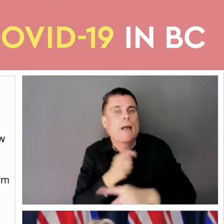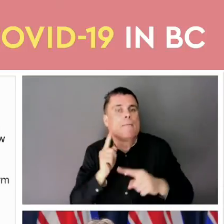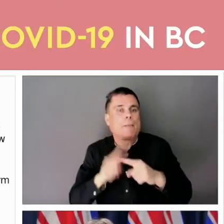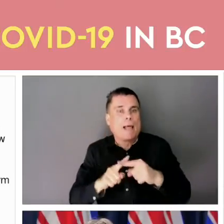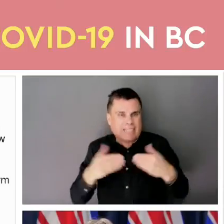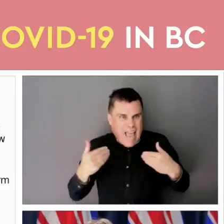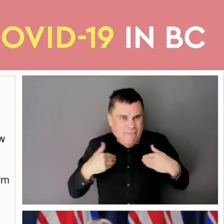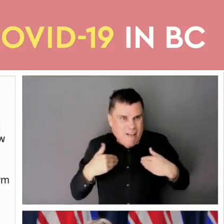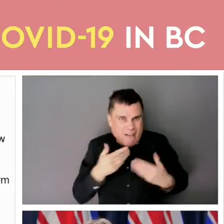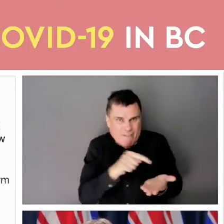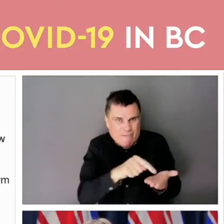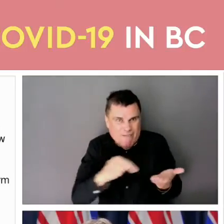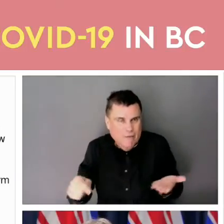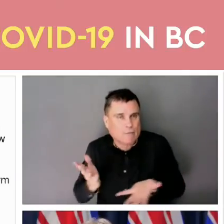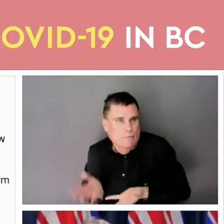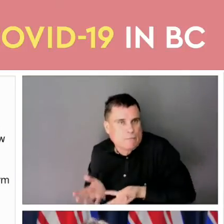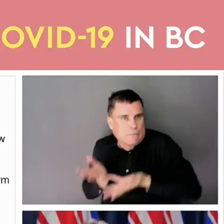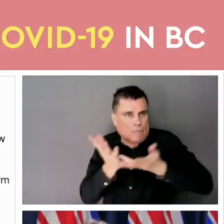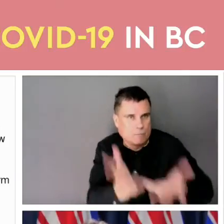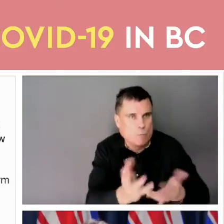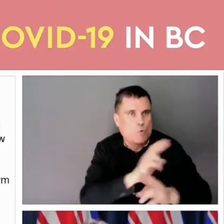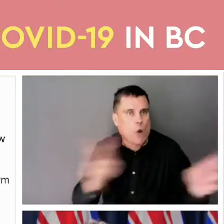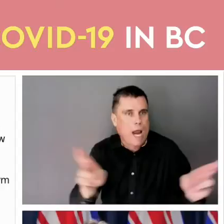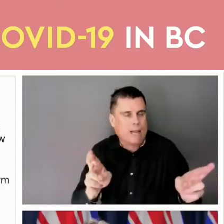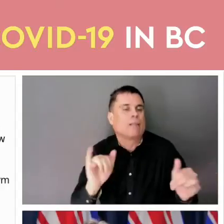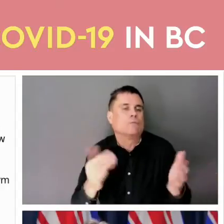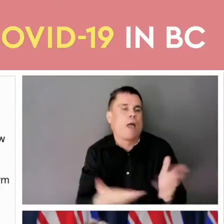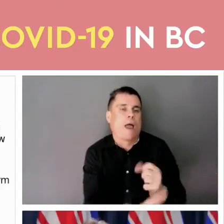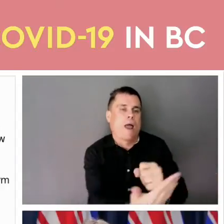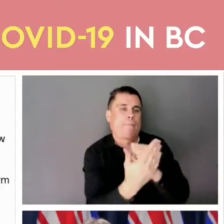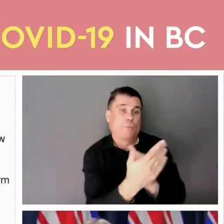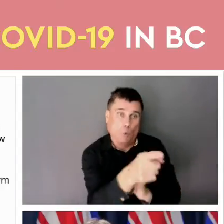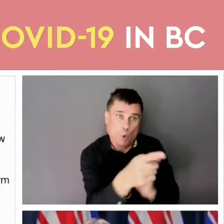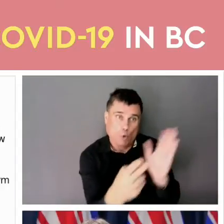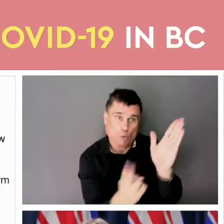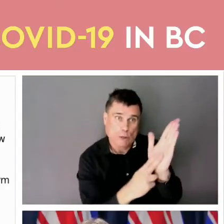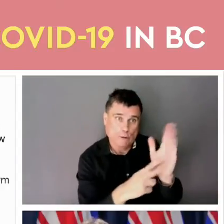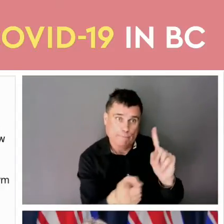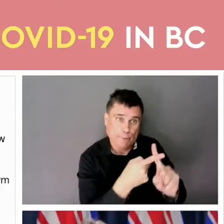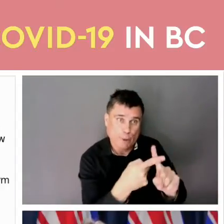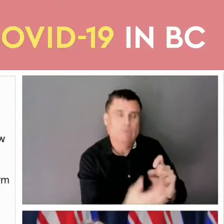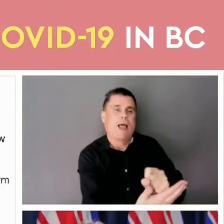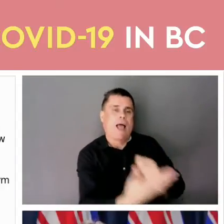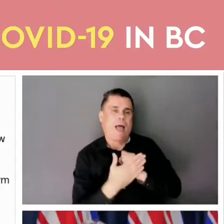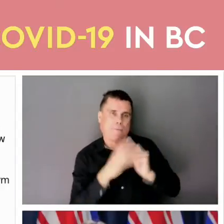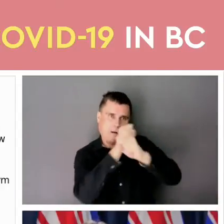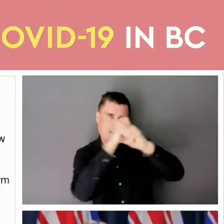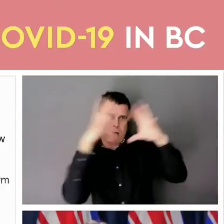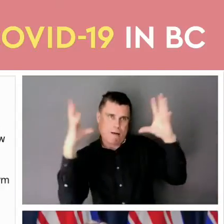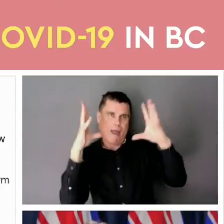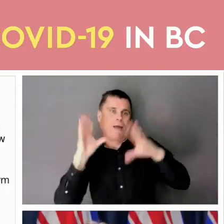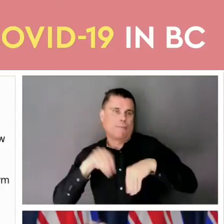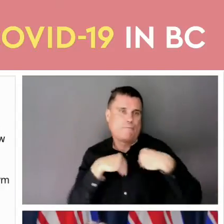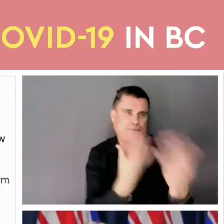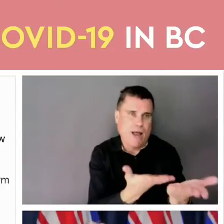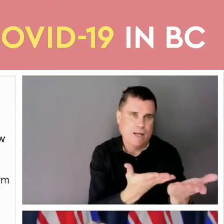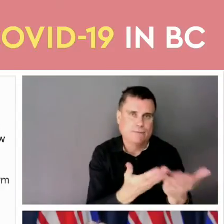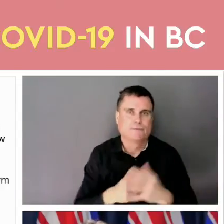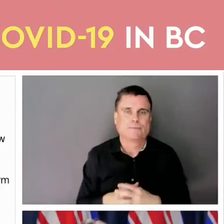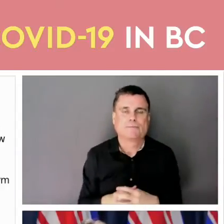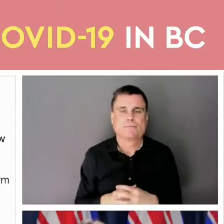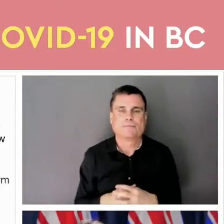present approach is that individuals will be able to register 2 to 4 weeks before they're eligible to have their vaccine.